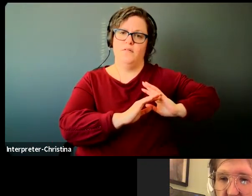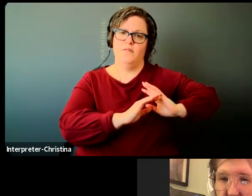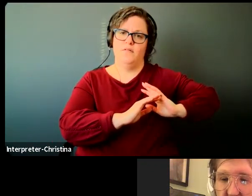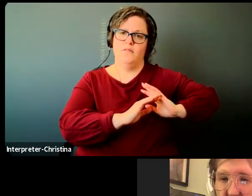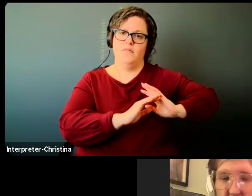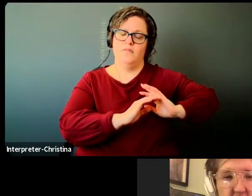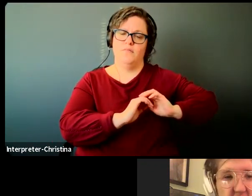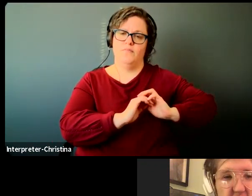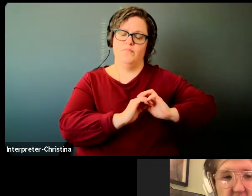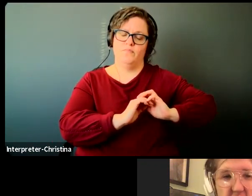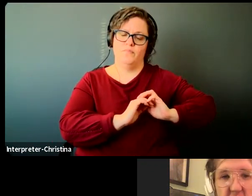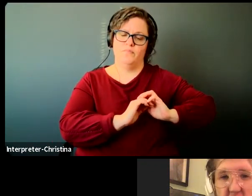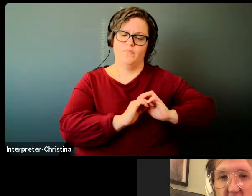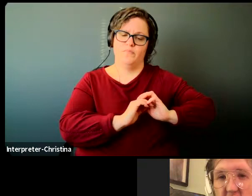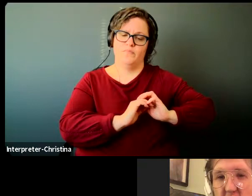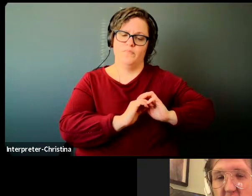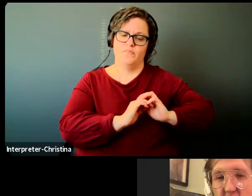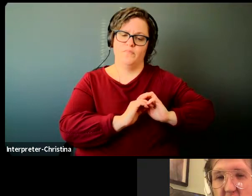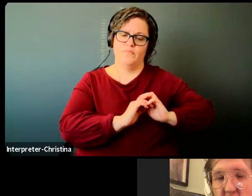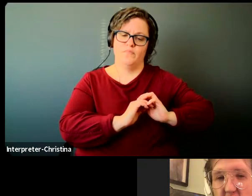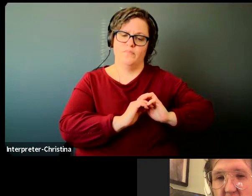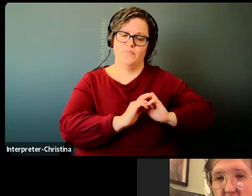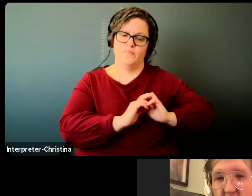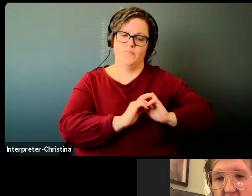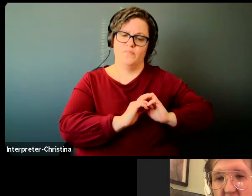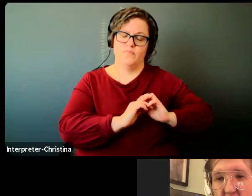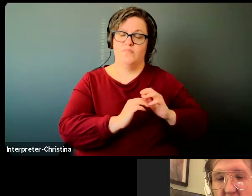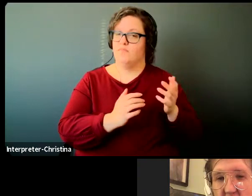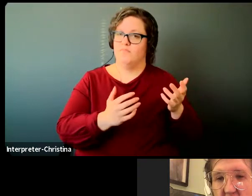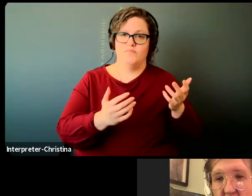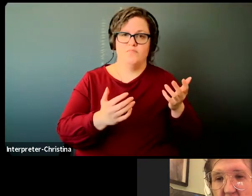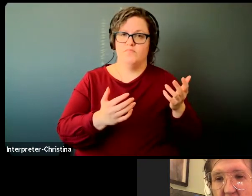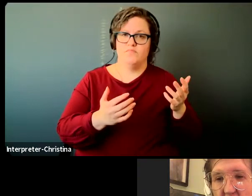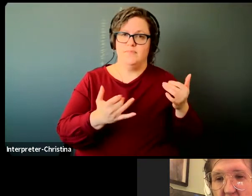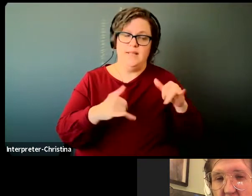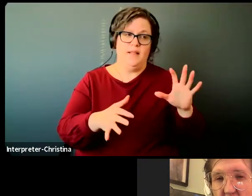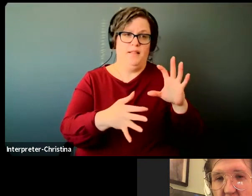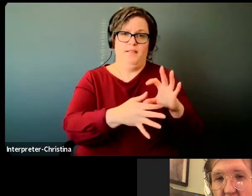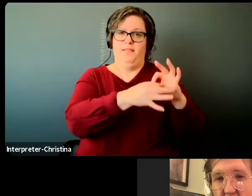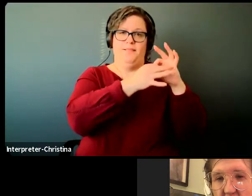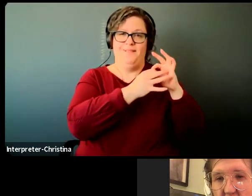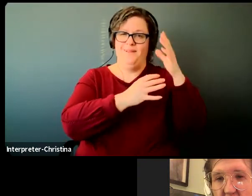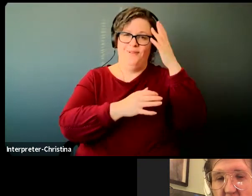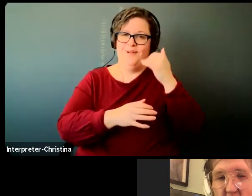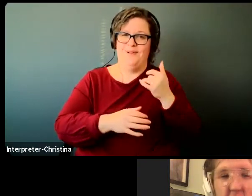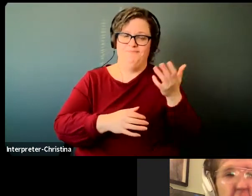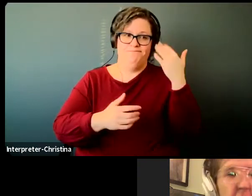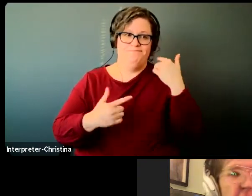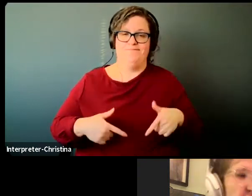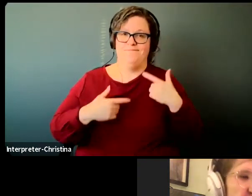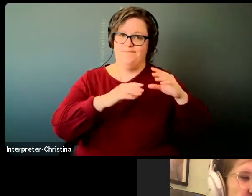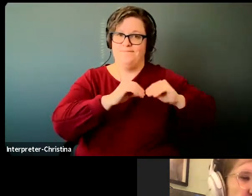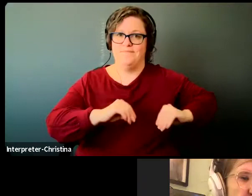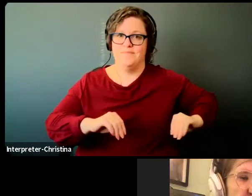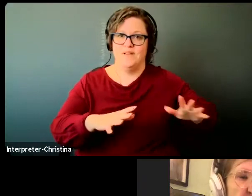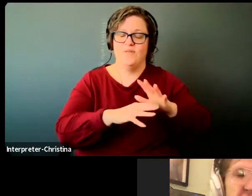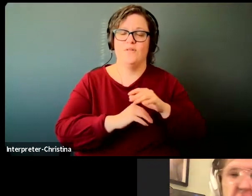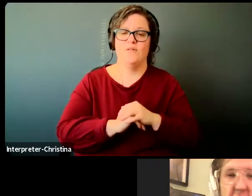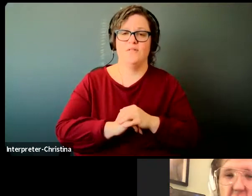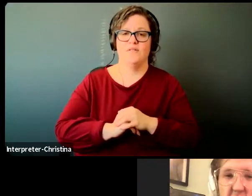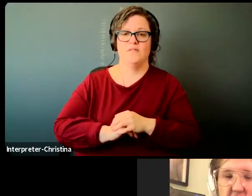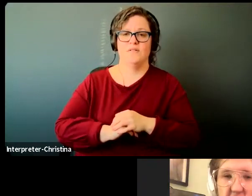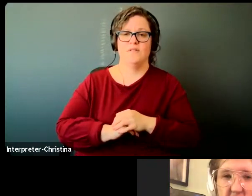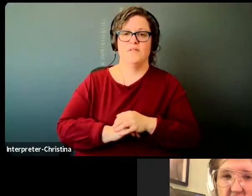I still have, by the sheer fact of living on those territories, like I think also thinking for like the